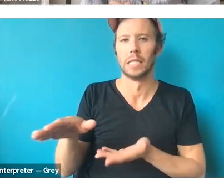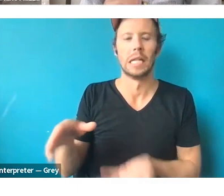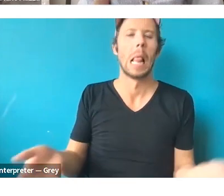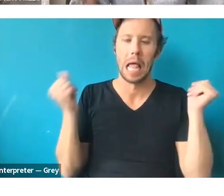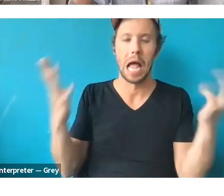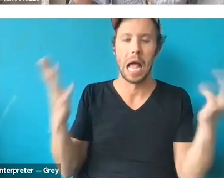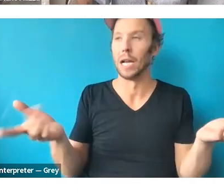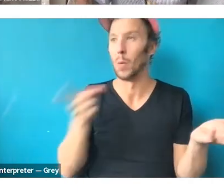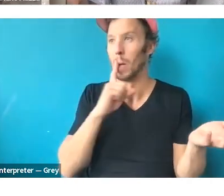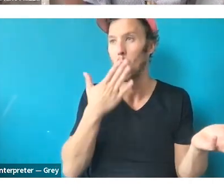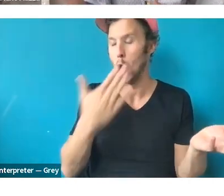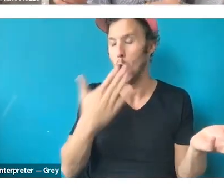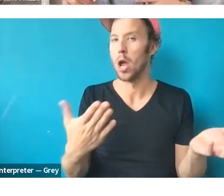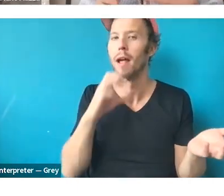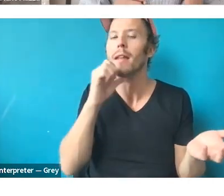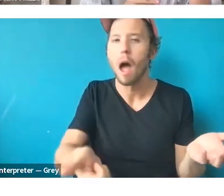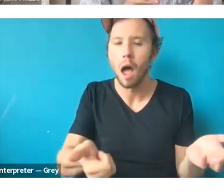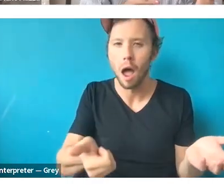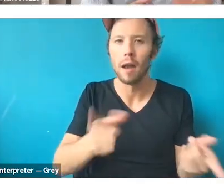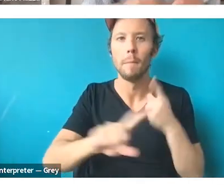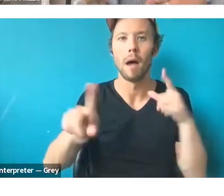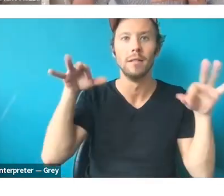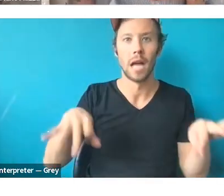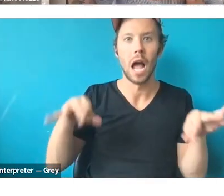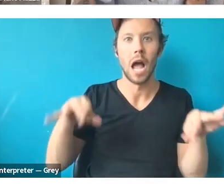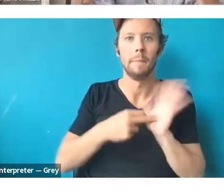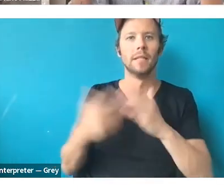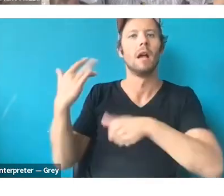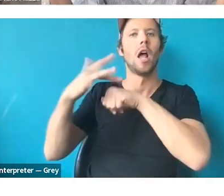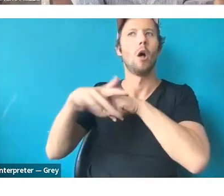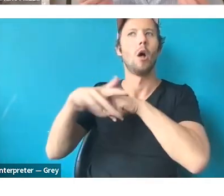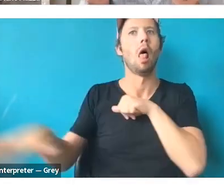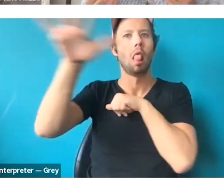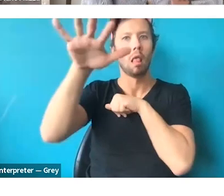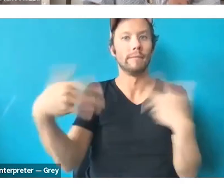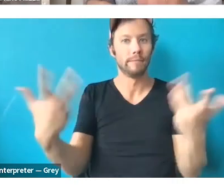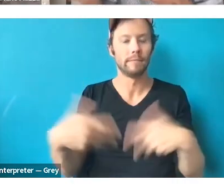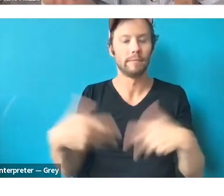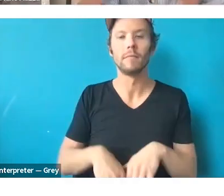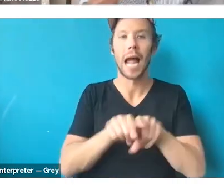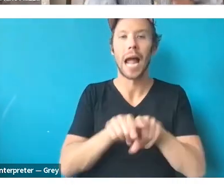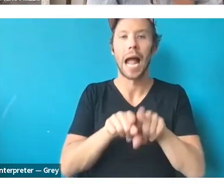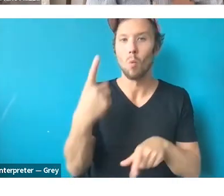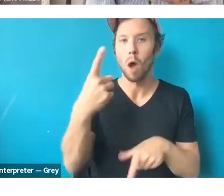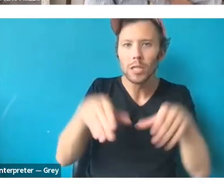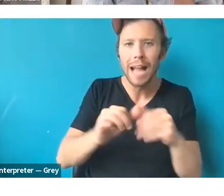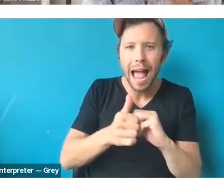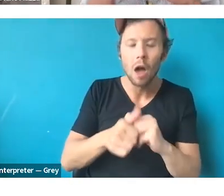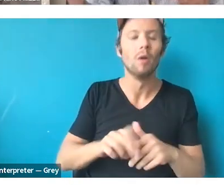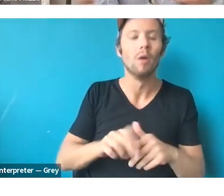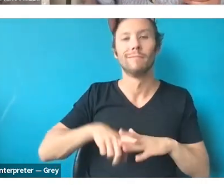good. So how can you, as like a single person, help that? A, you can compost, but B, you can start talking to your local